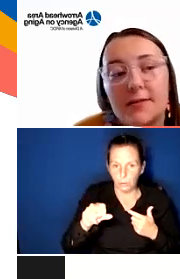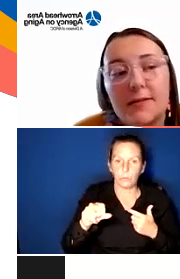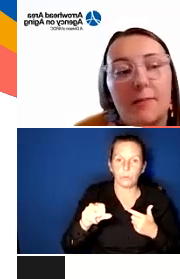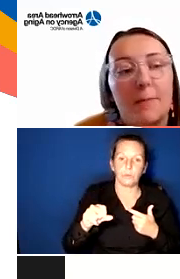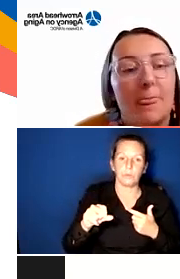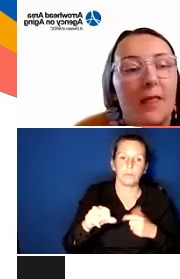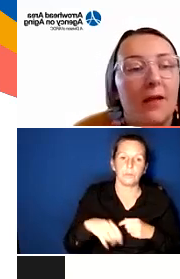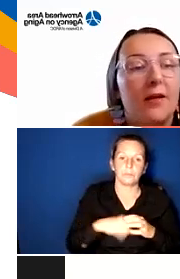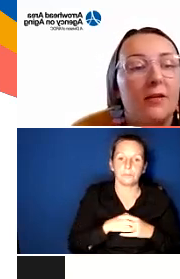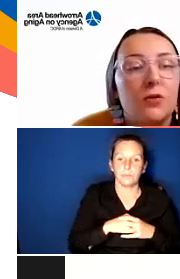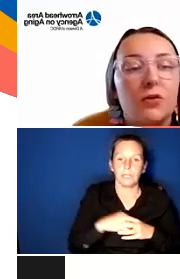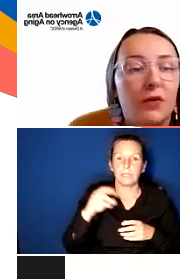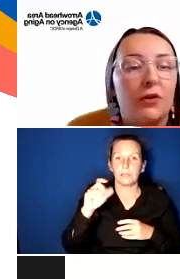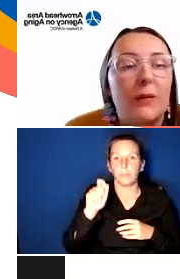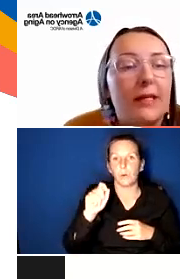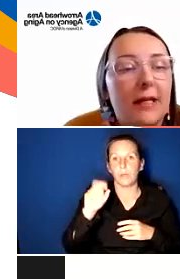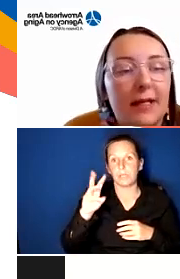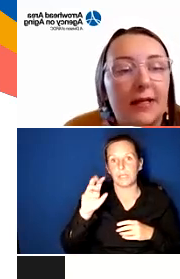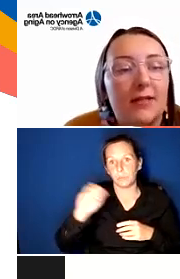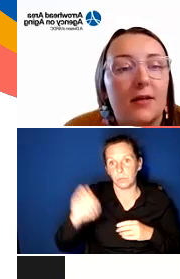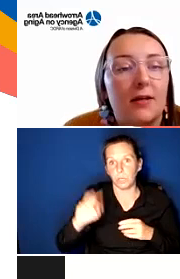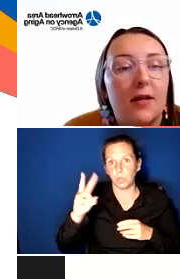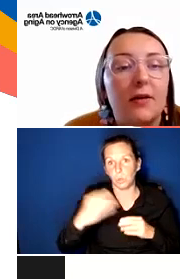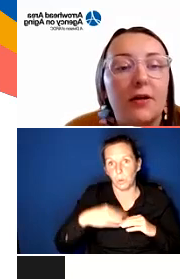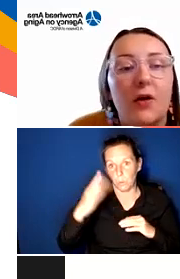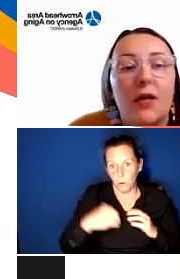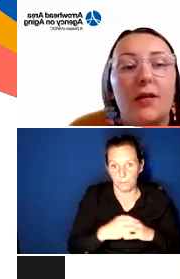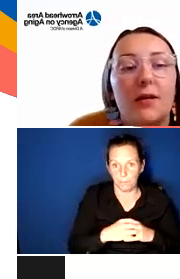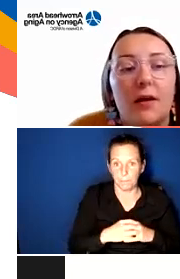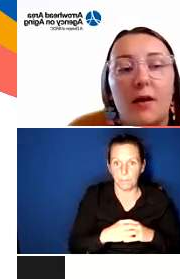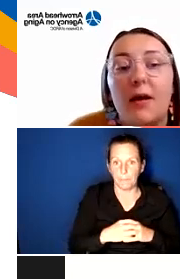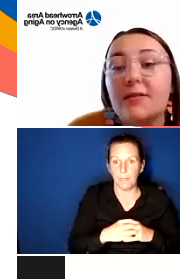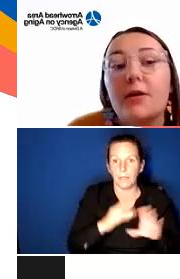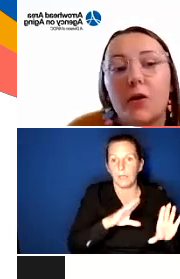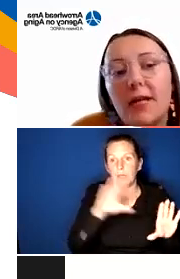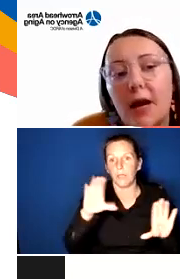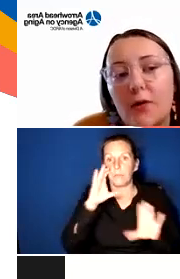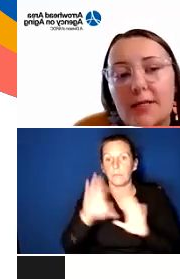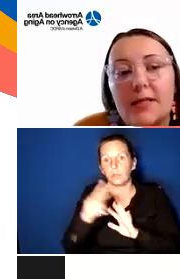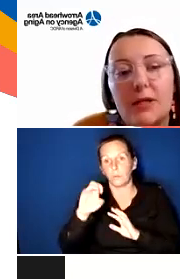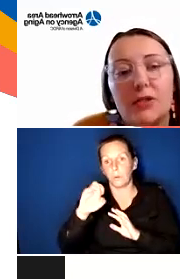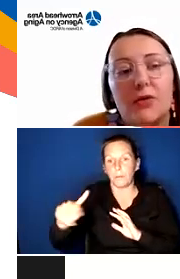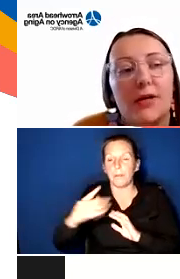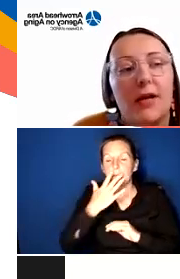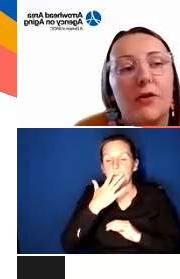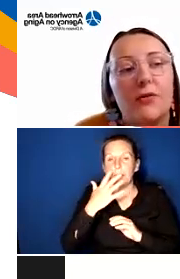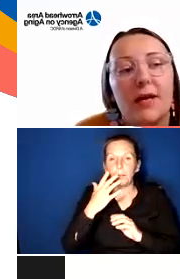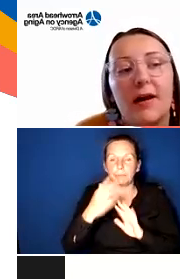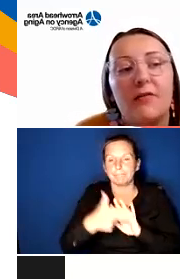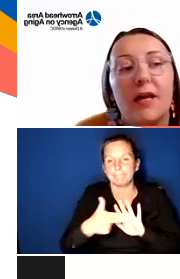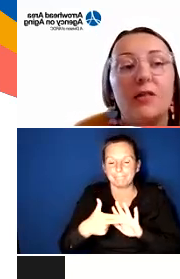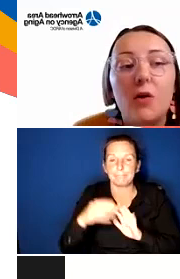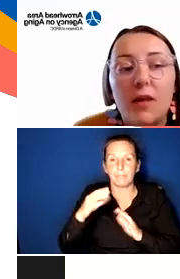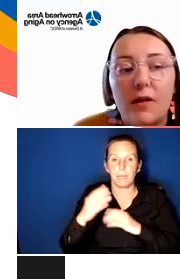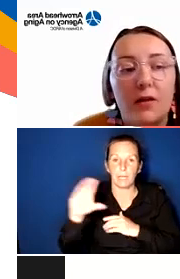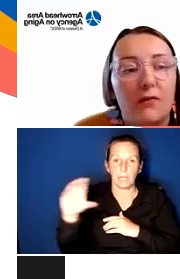or more races. The Social Vulnerability Index is color-coded has color-coded counties in Minnesota, and those that